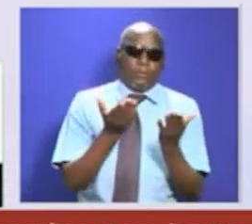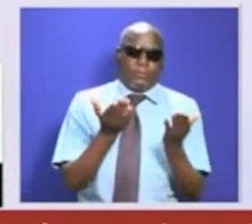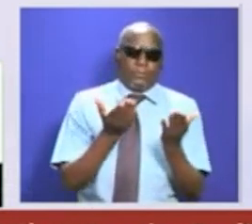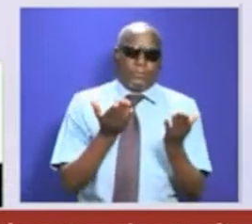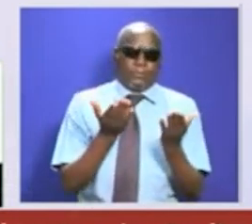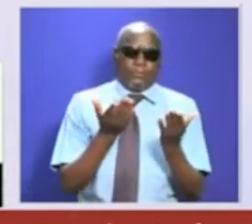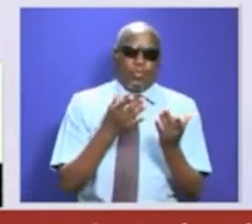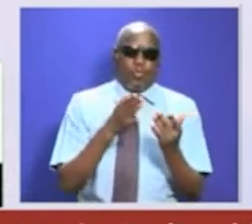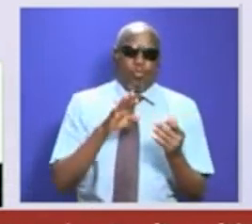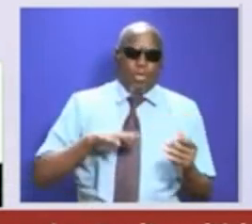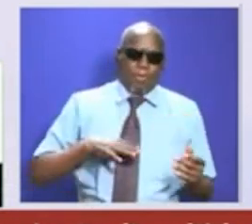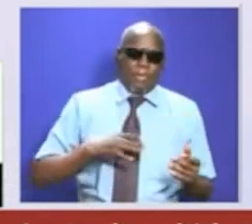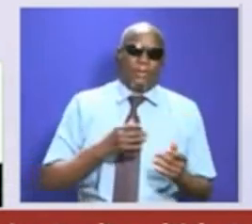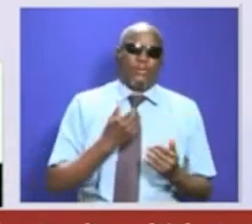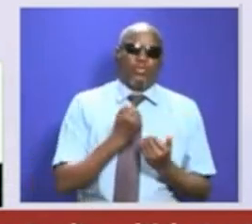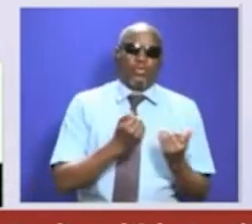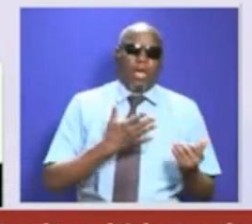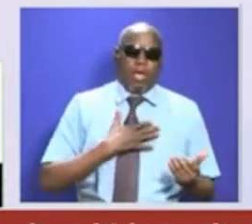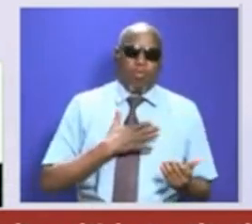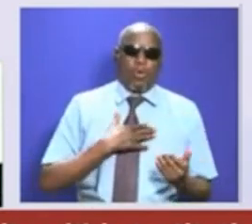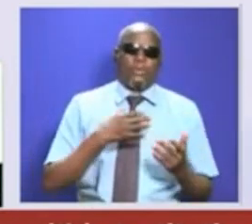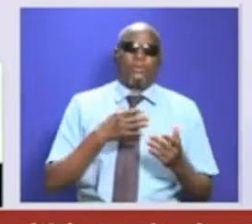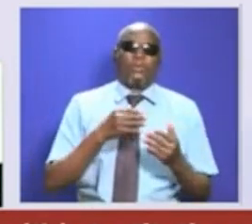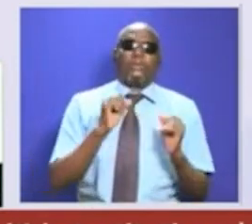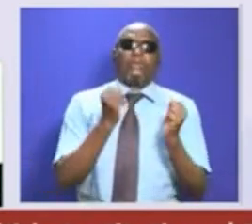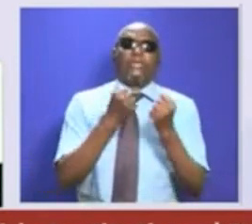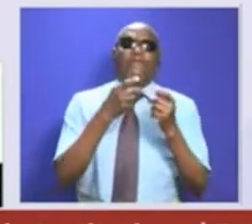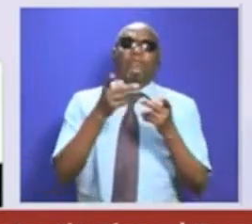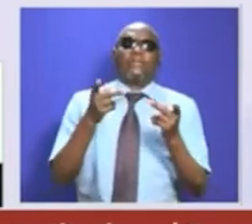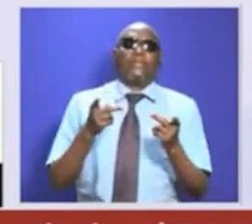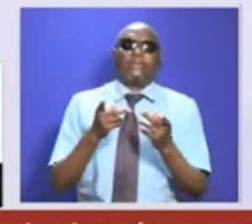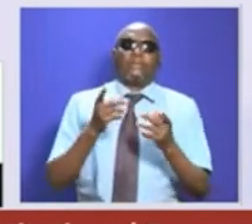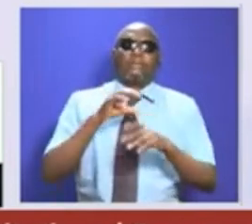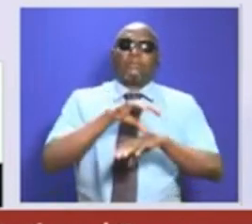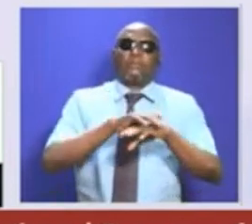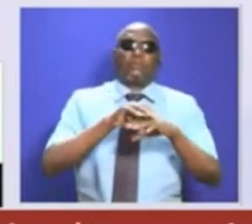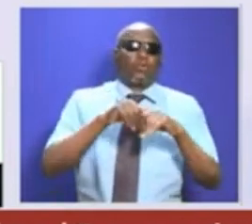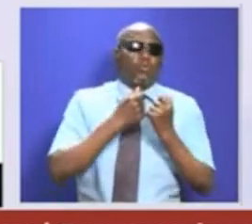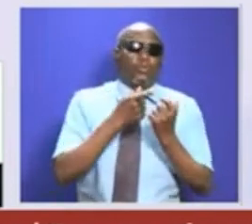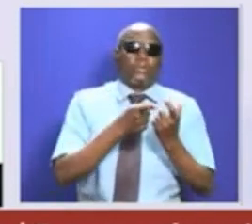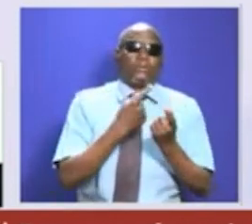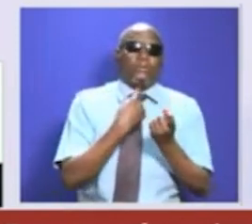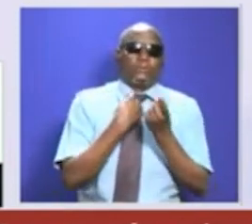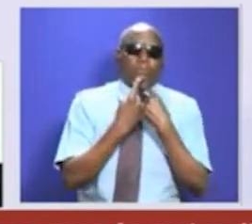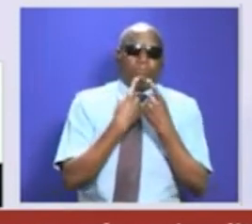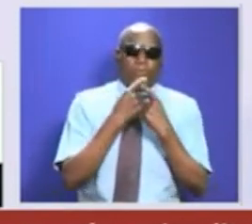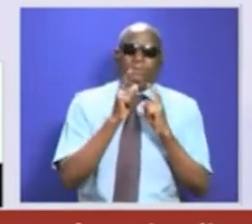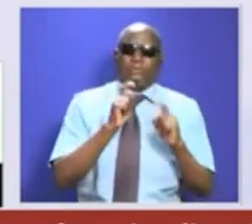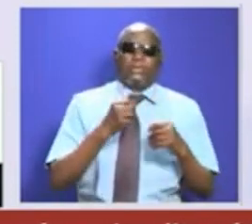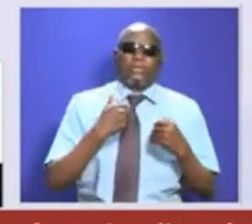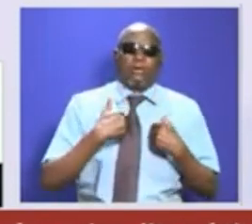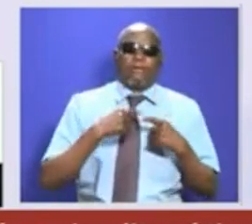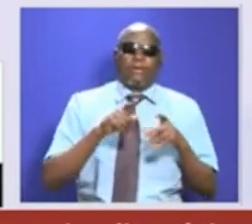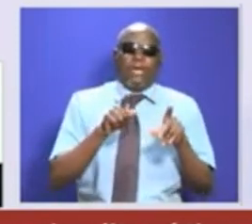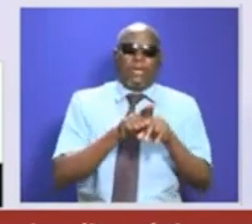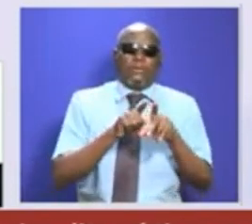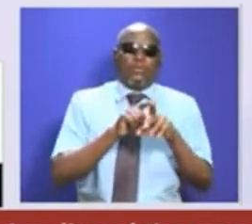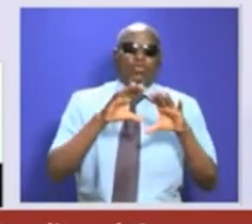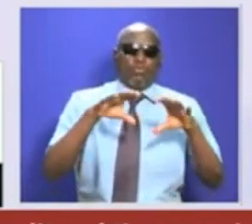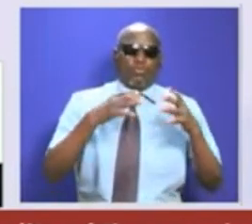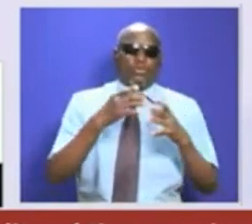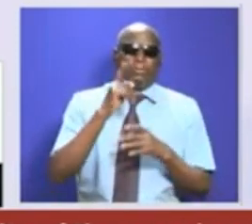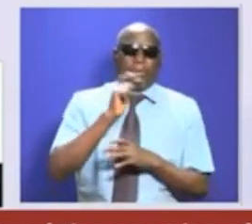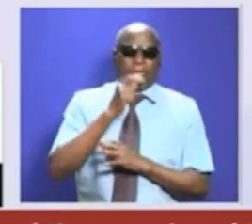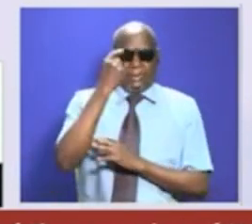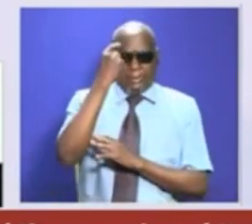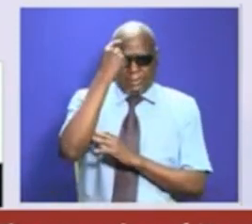and children to safe spaces? This is a conversation we need to have, all of us as a community. We need to think